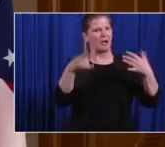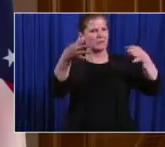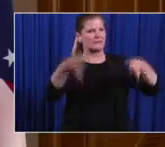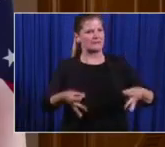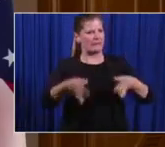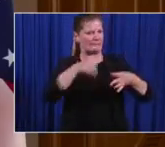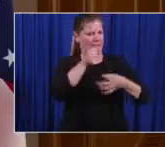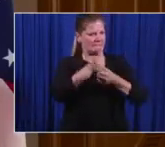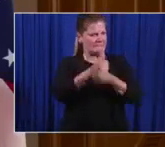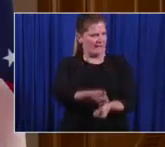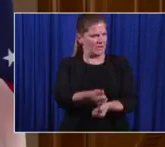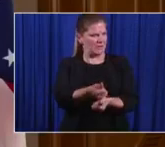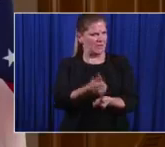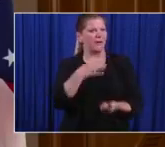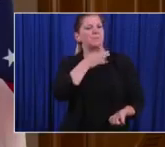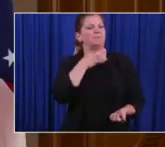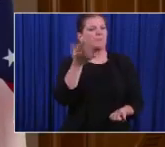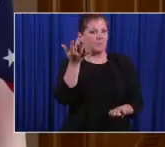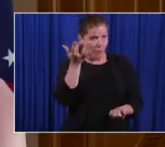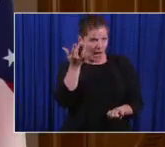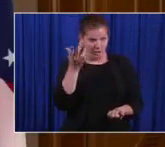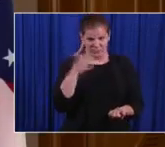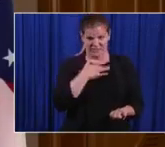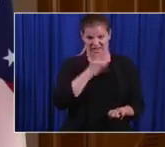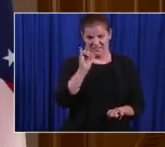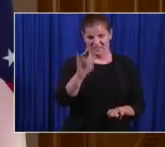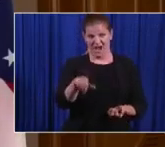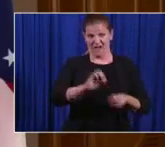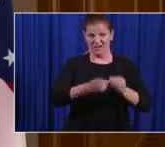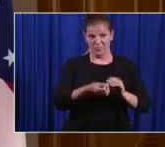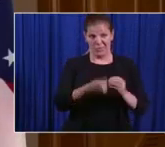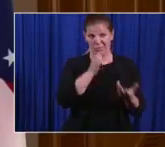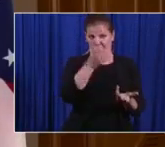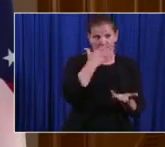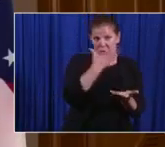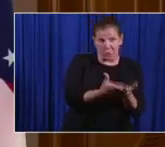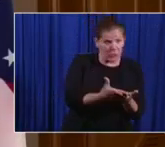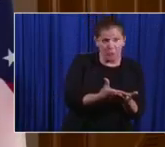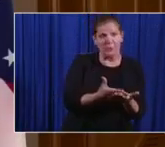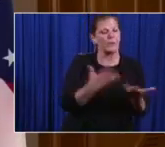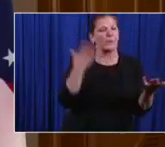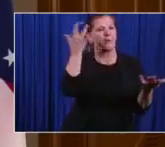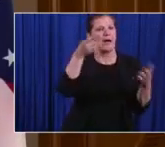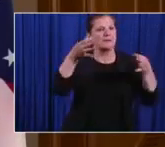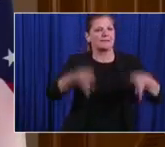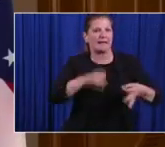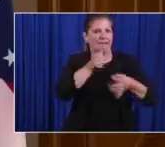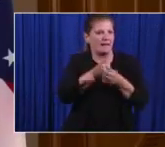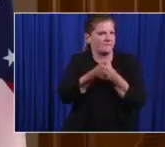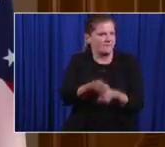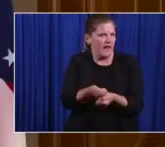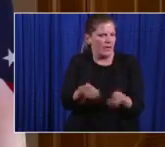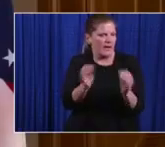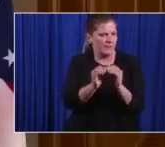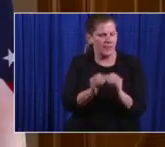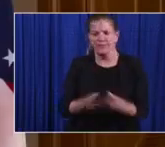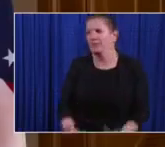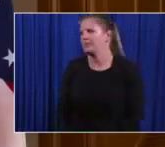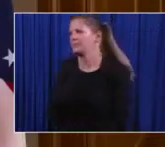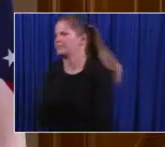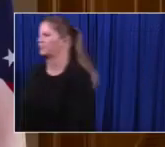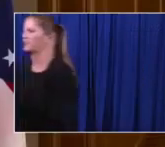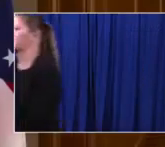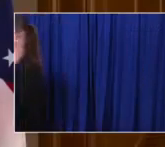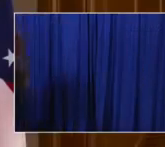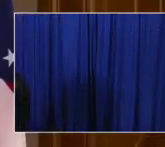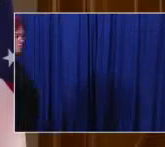it not the right metric? Well, I think it's a good metric. And the interesting thing is, Jackie, I can't predict the future,